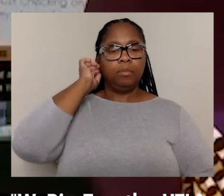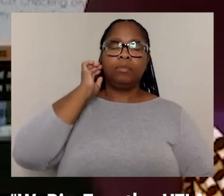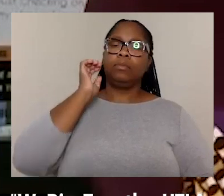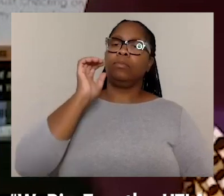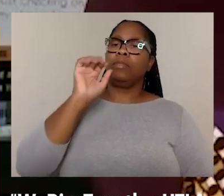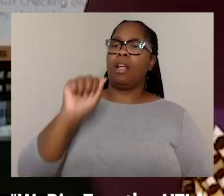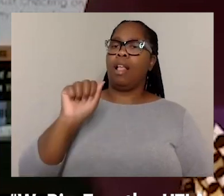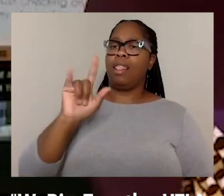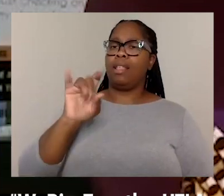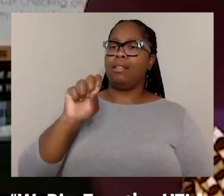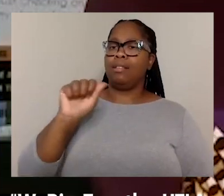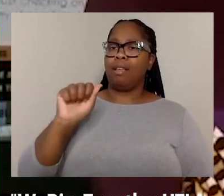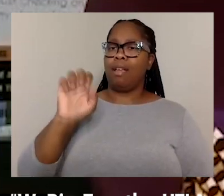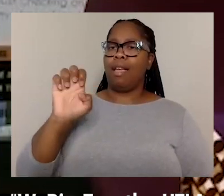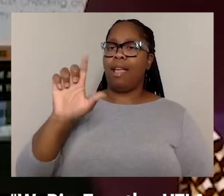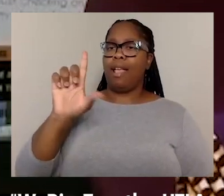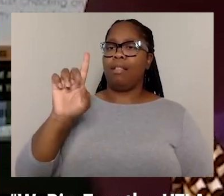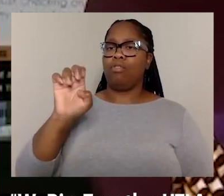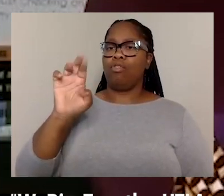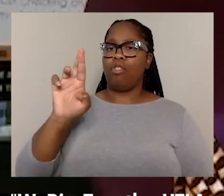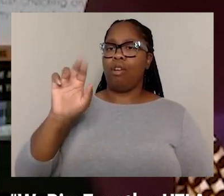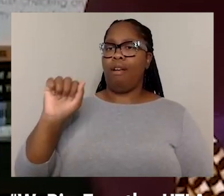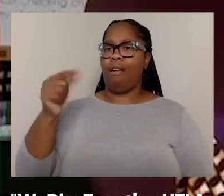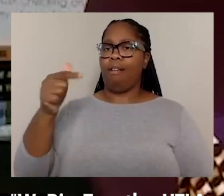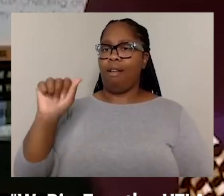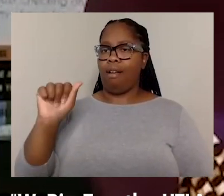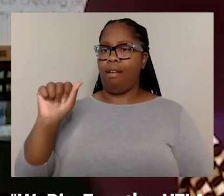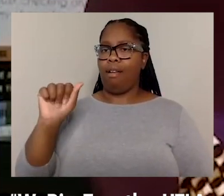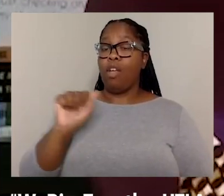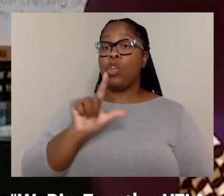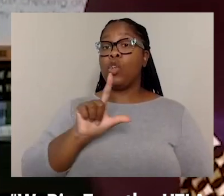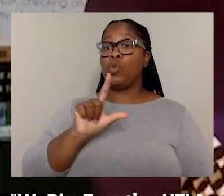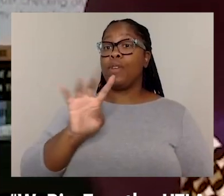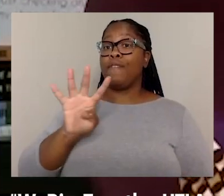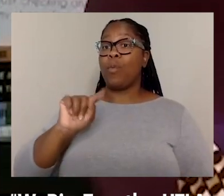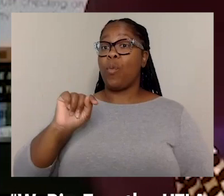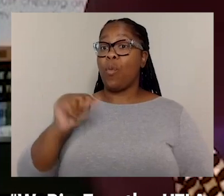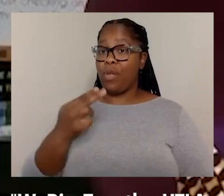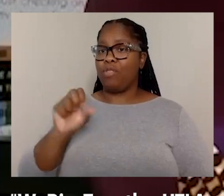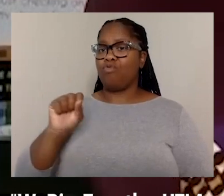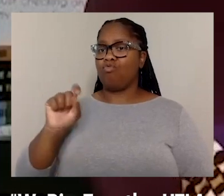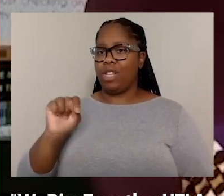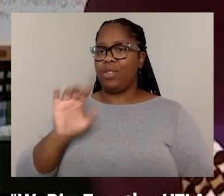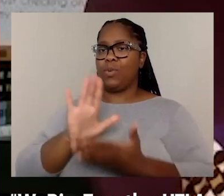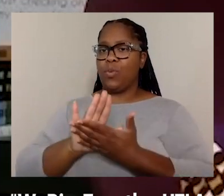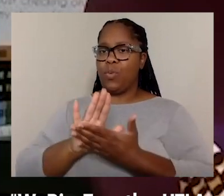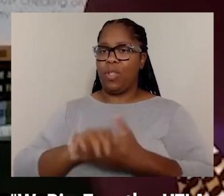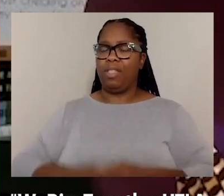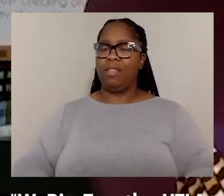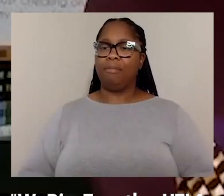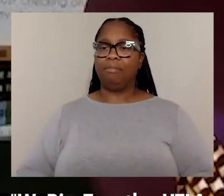Elisa Elder Aga, 24th Street School.